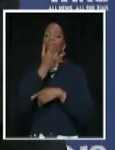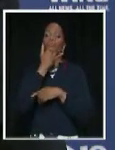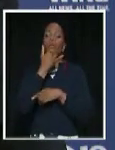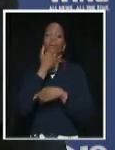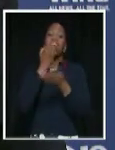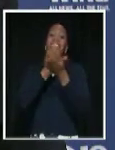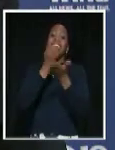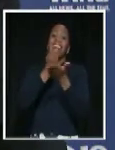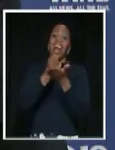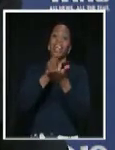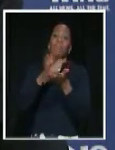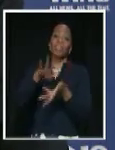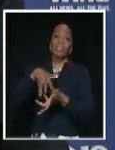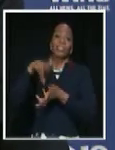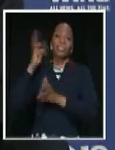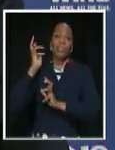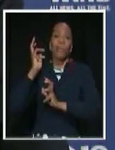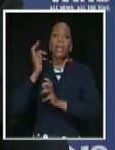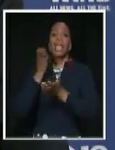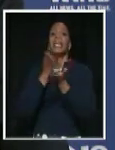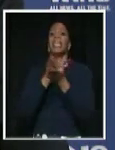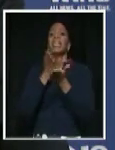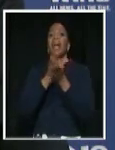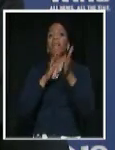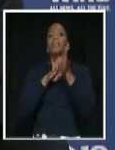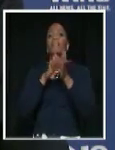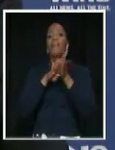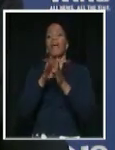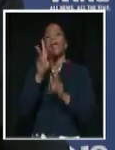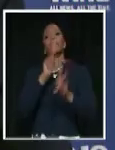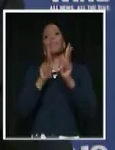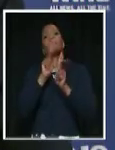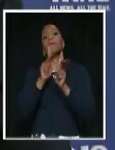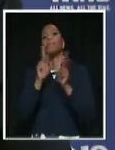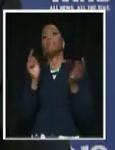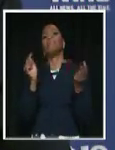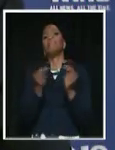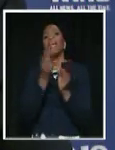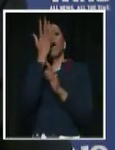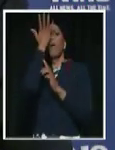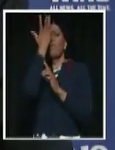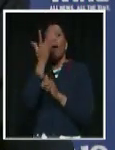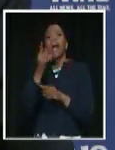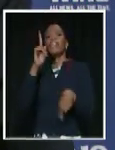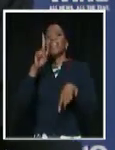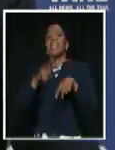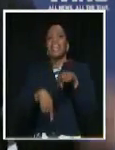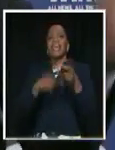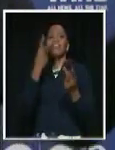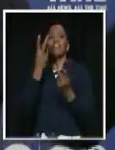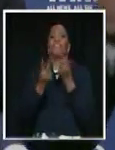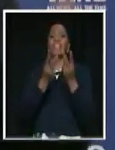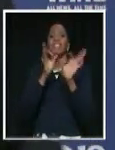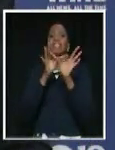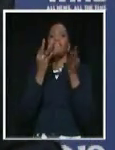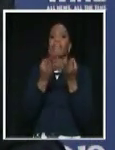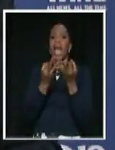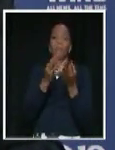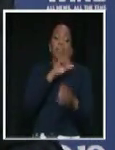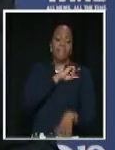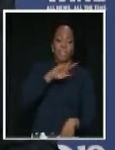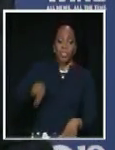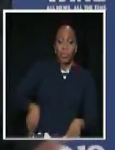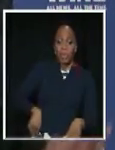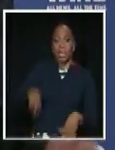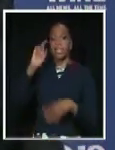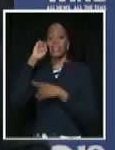destroying economic development, and it's really hurting people who want to go visit their families in any other part of the city. Whether you go from Queens to the Bronx to